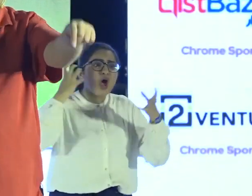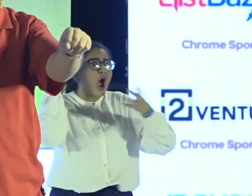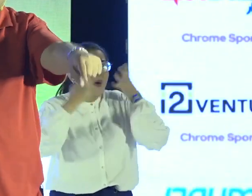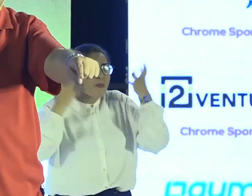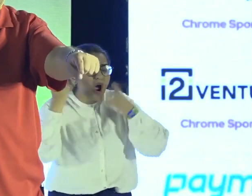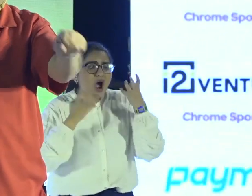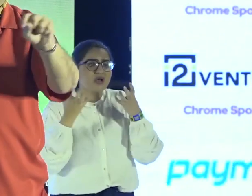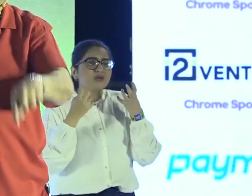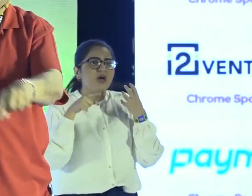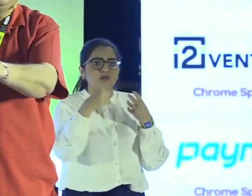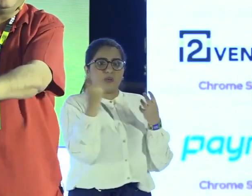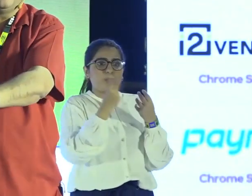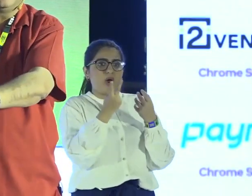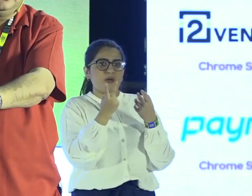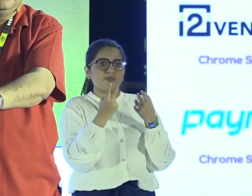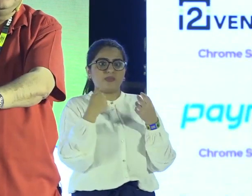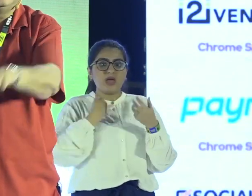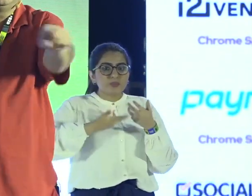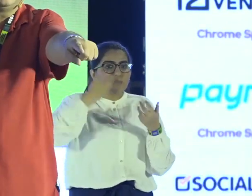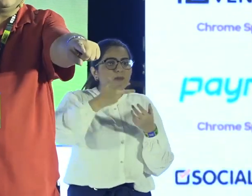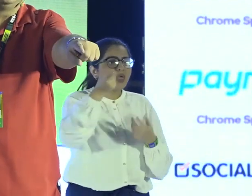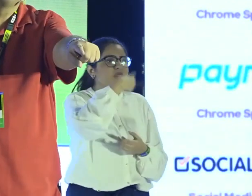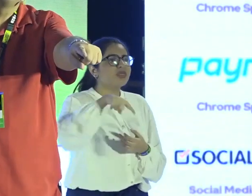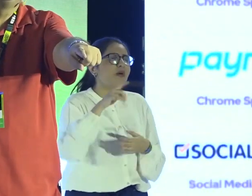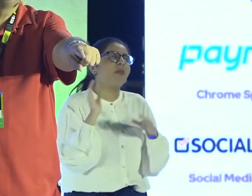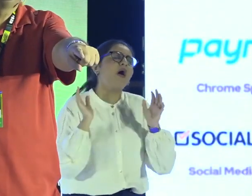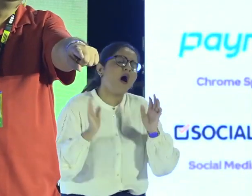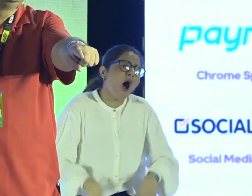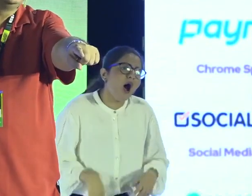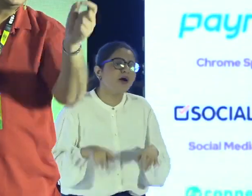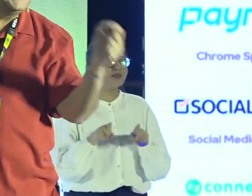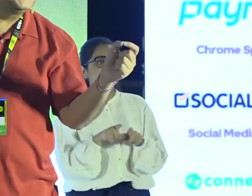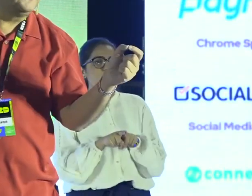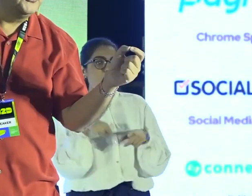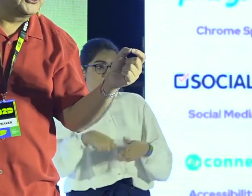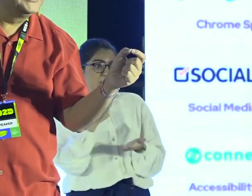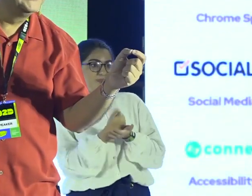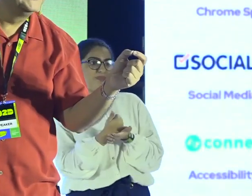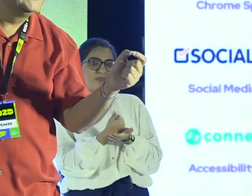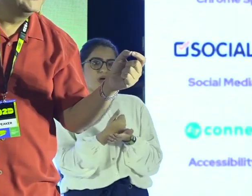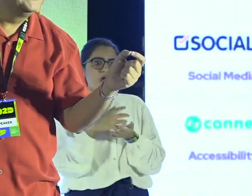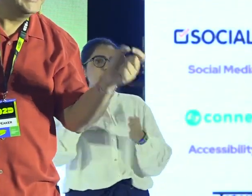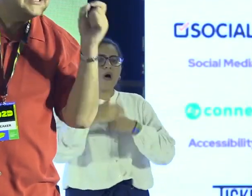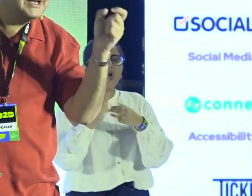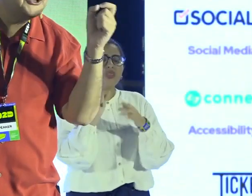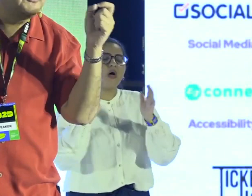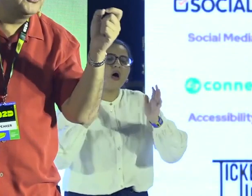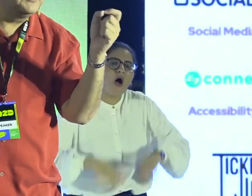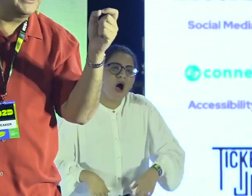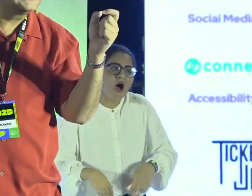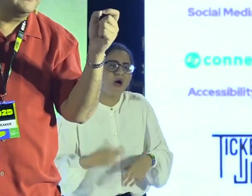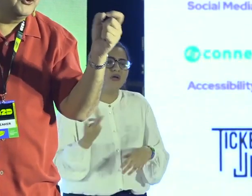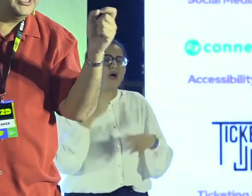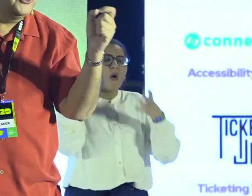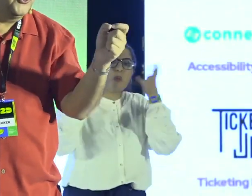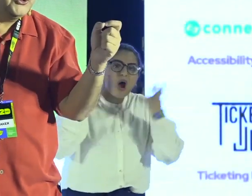will be less young by the end of my talk than you are now. That's the nature of youth. That's the nature of youth